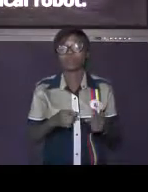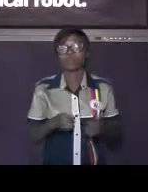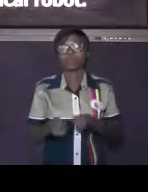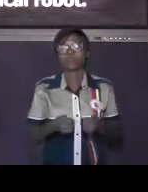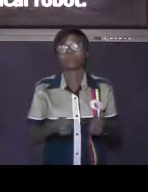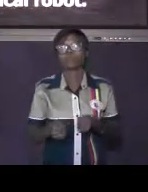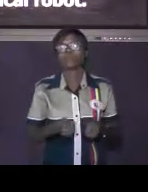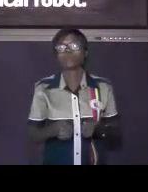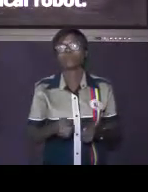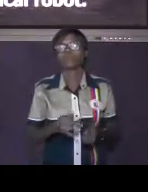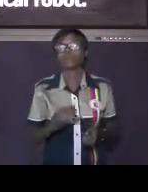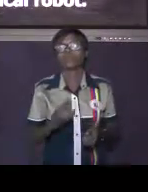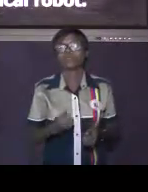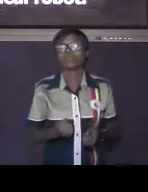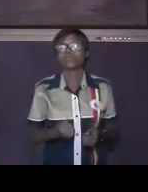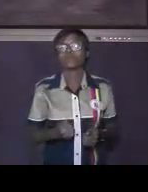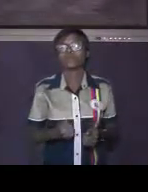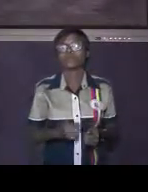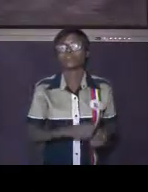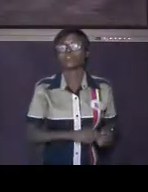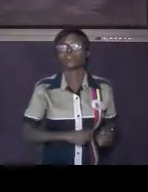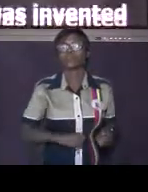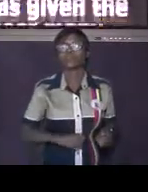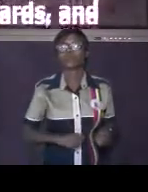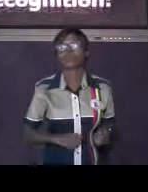the surgical robot.